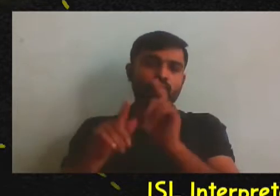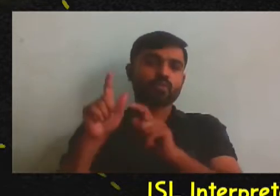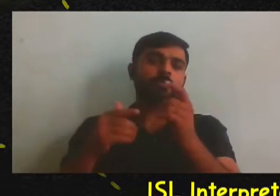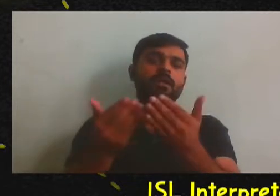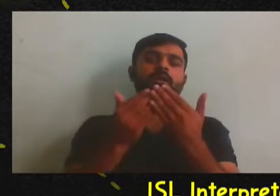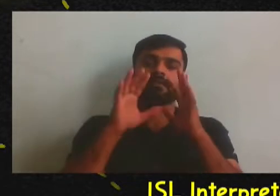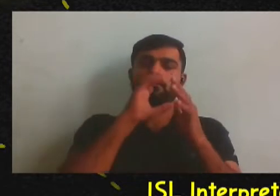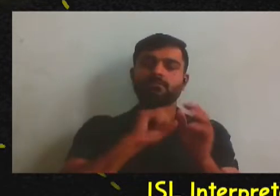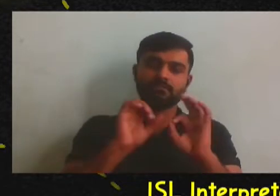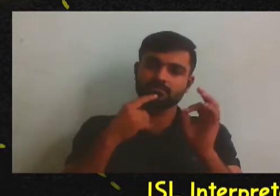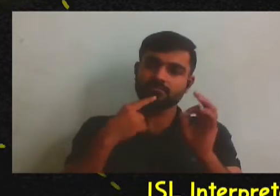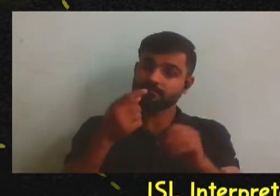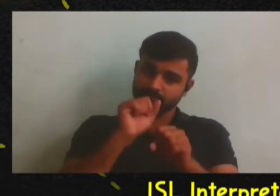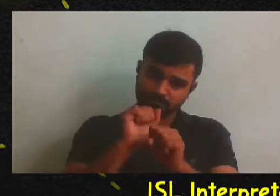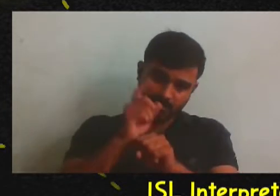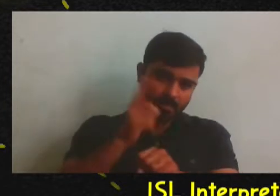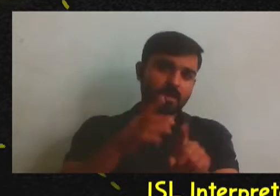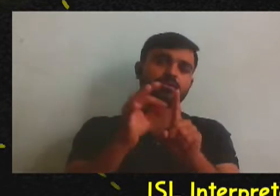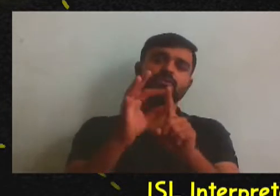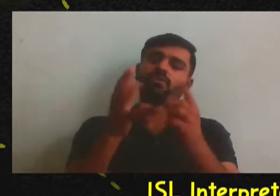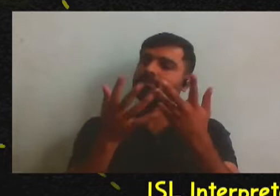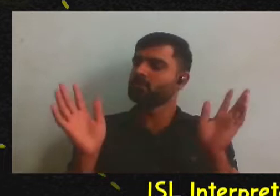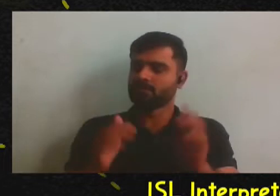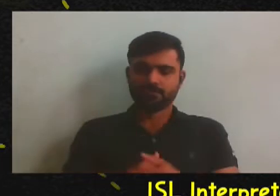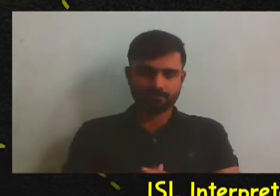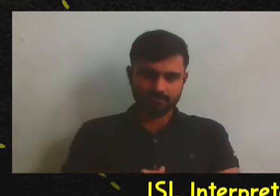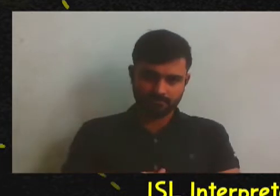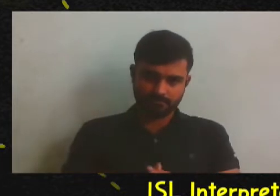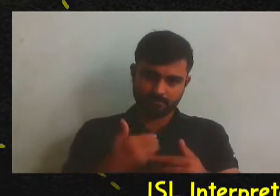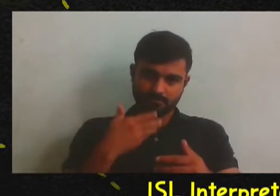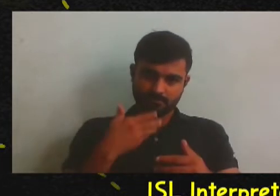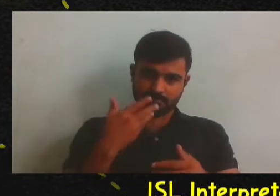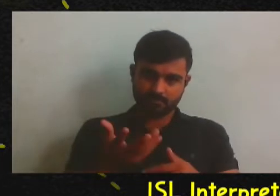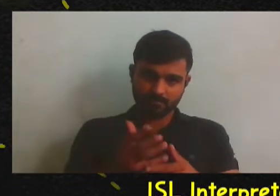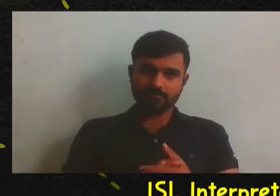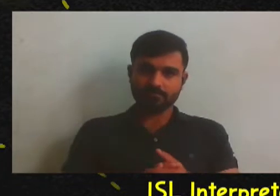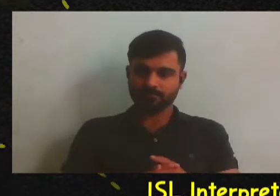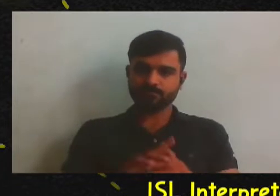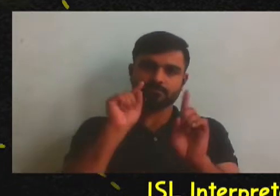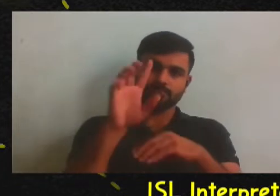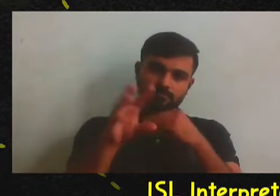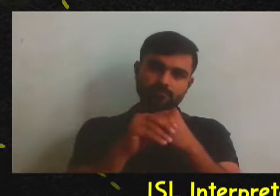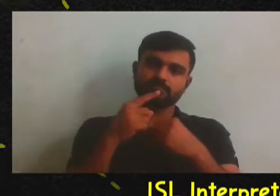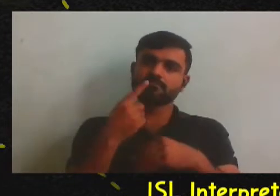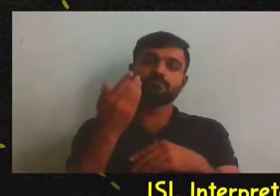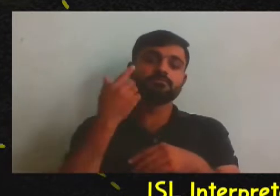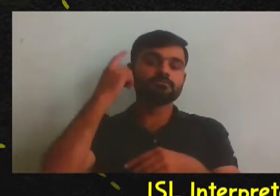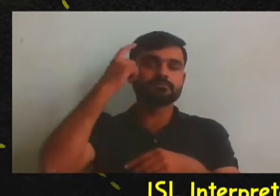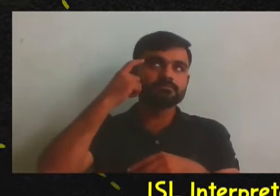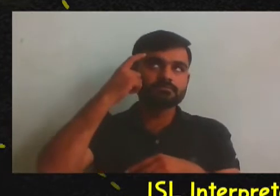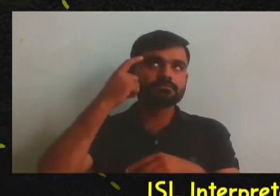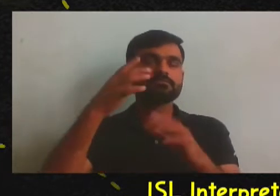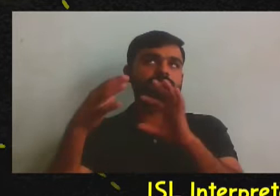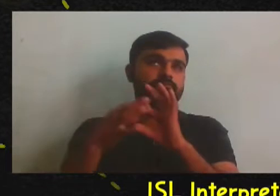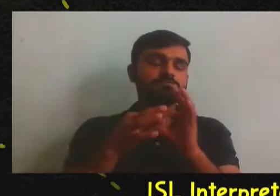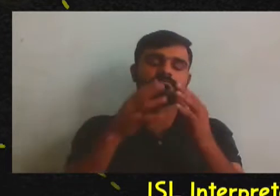consumption. So I think there's work to be done there as well, Mathangi. And I just wanted to make that point because, listening to Vinay kind of struck me, in a